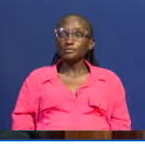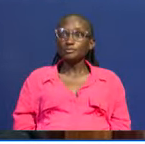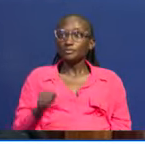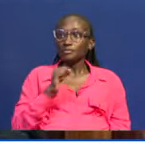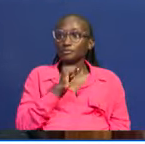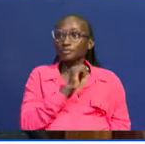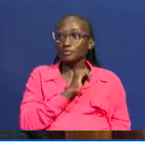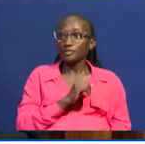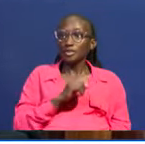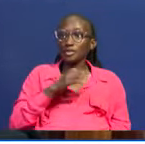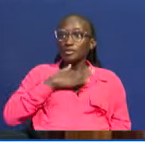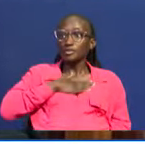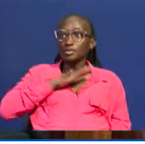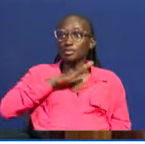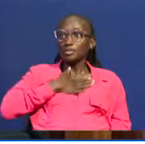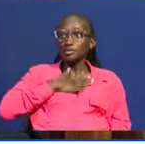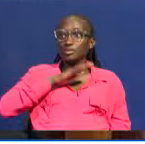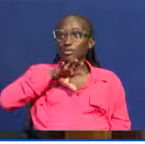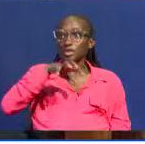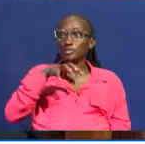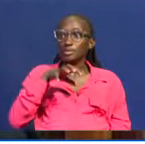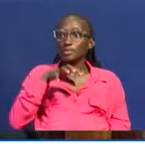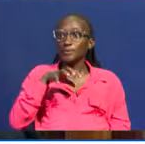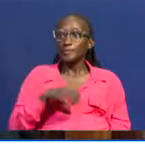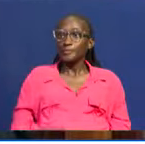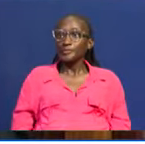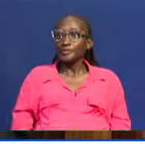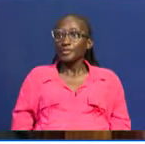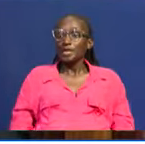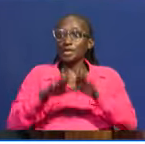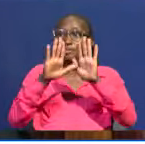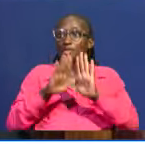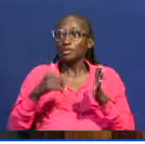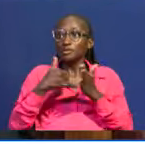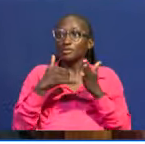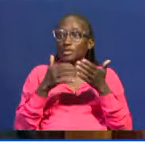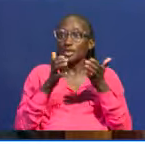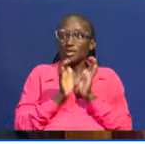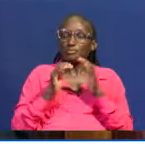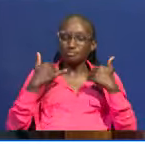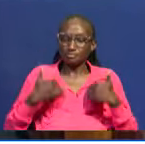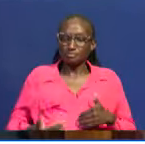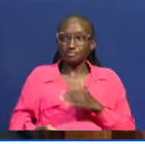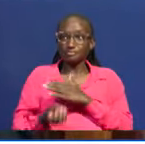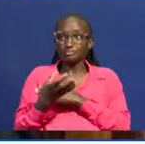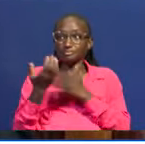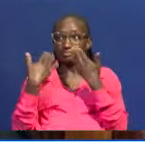Senator for Samburu, the necessity of including the companies, I have said.